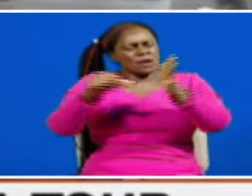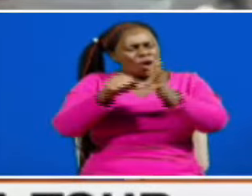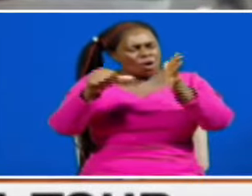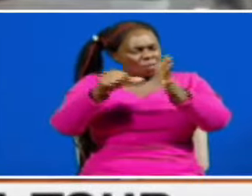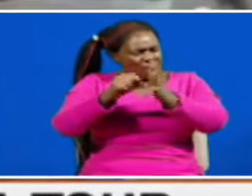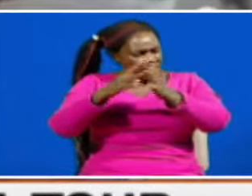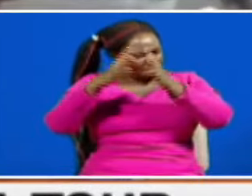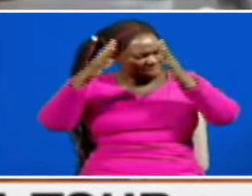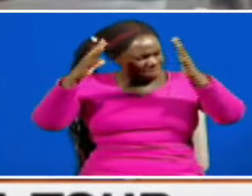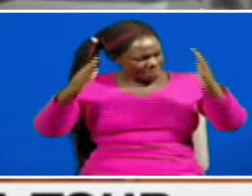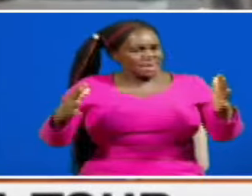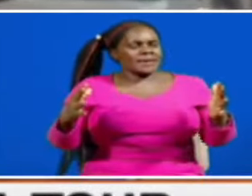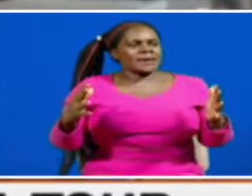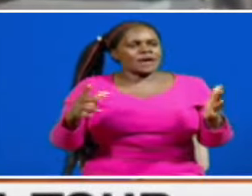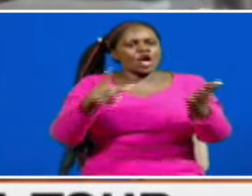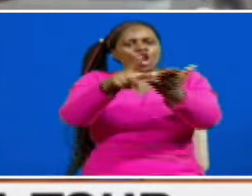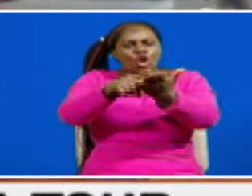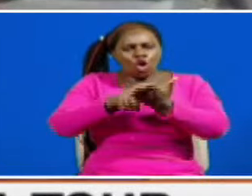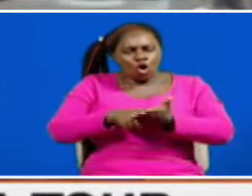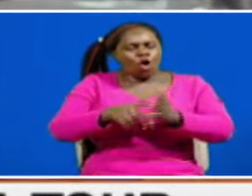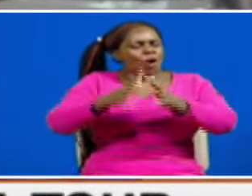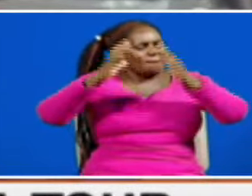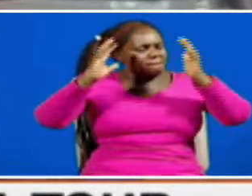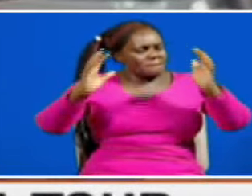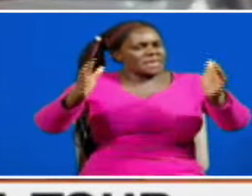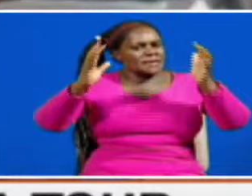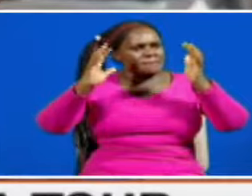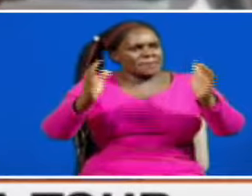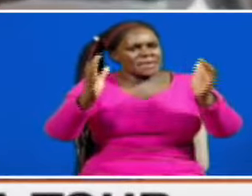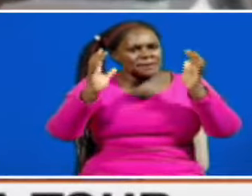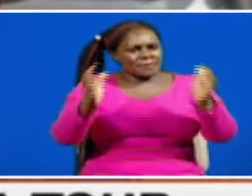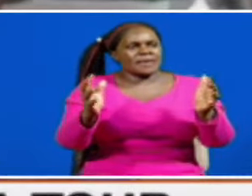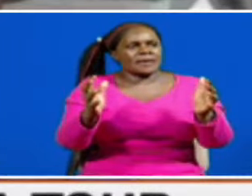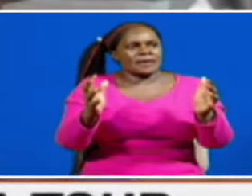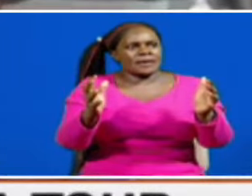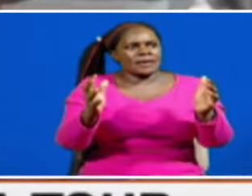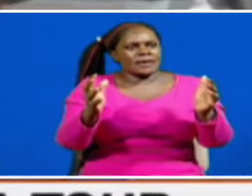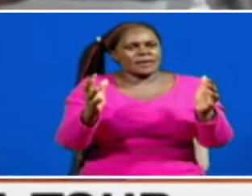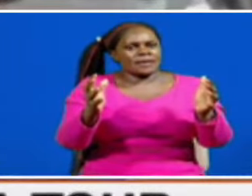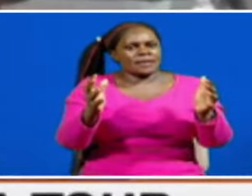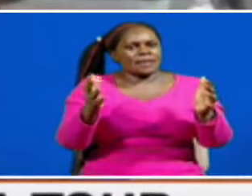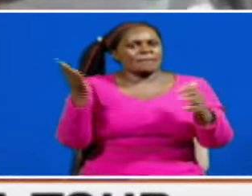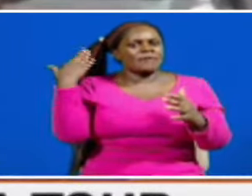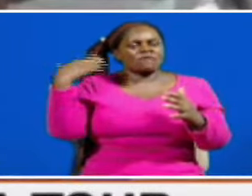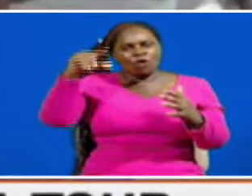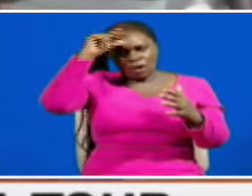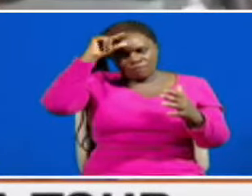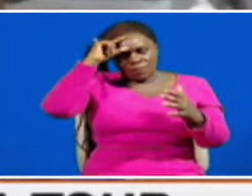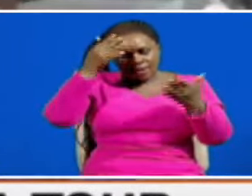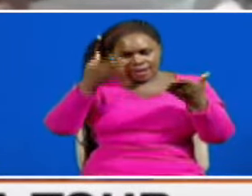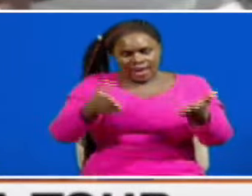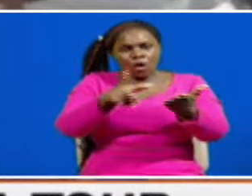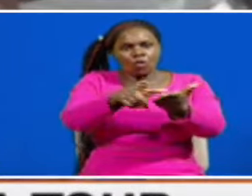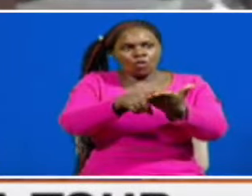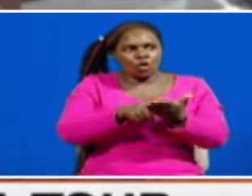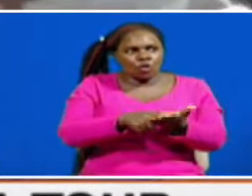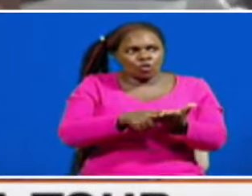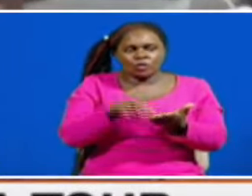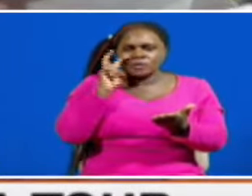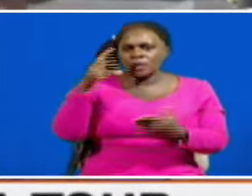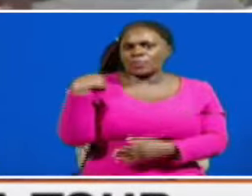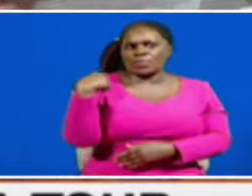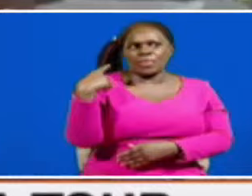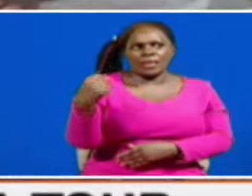tulikuwa naye ni ile madeni makubwa watu wa BBI na rege walituwekea. Sasa hiyo madeni, mliona